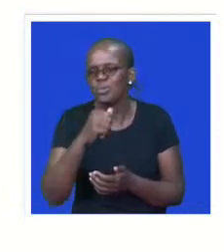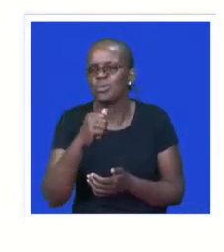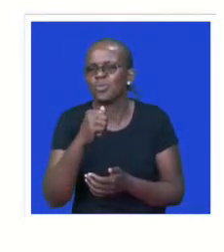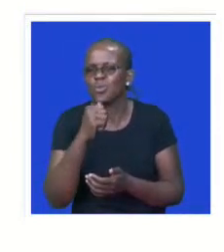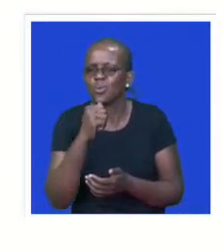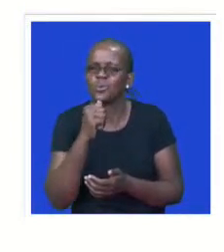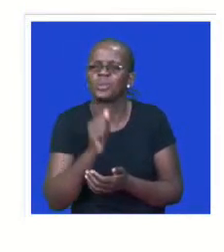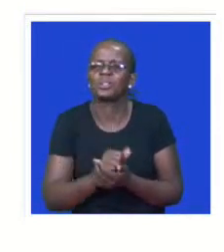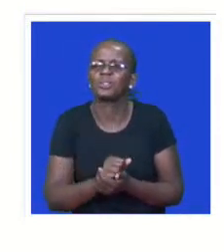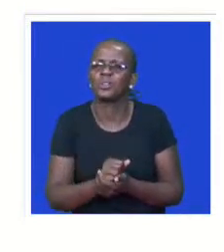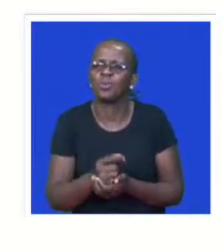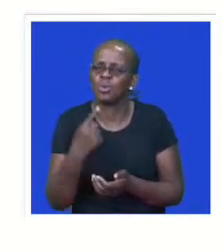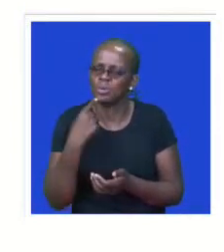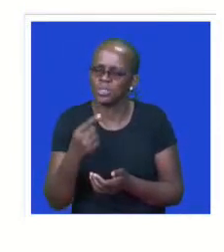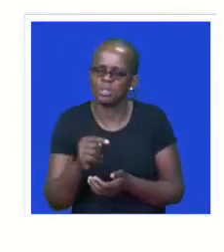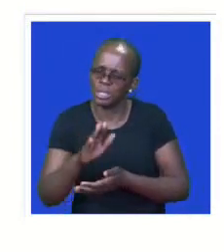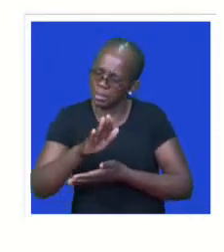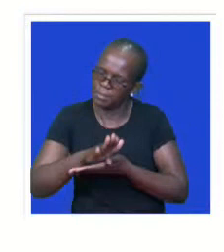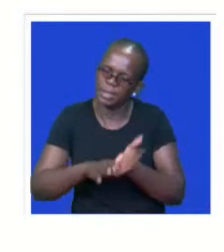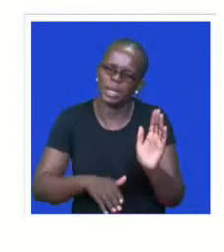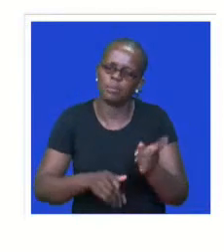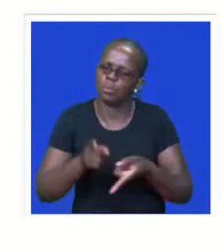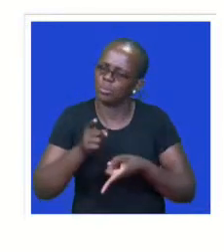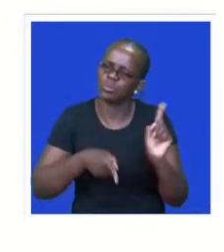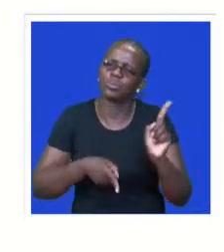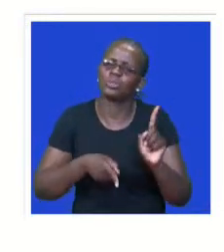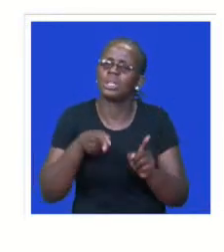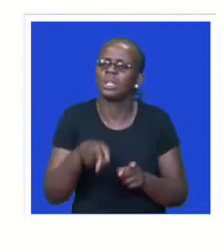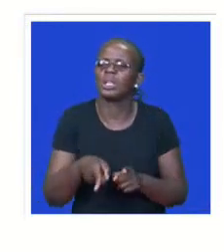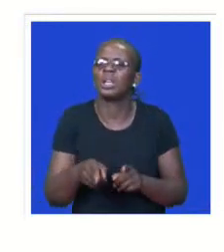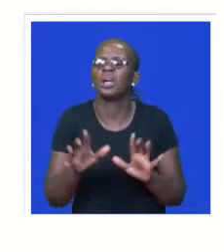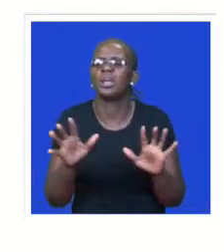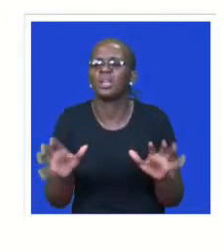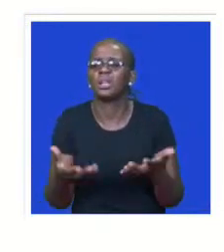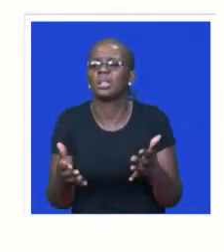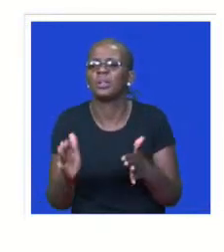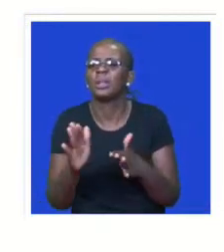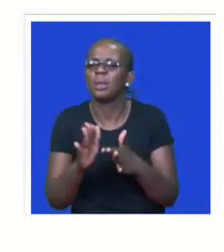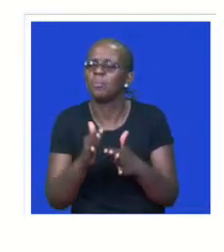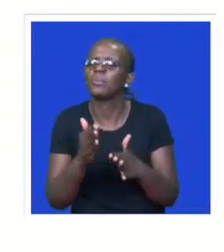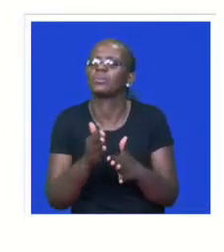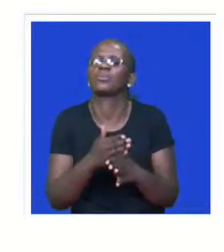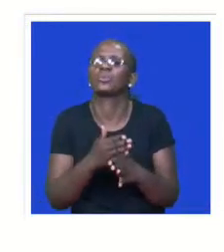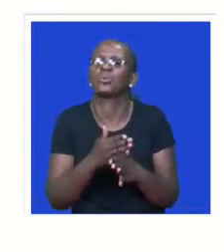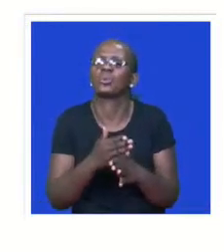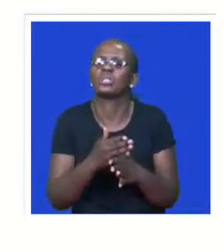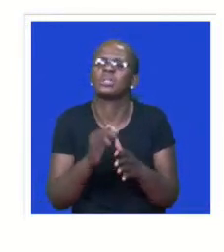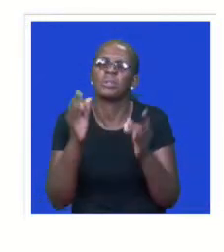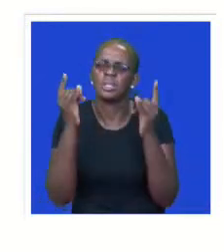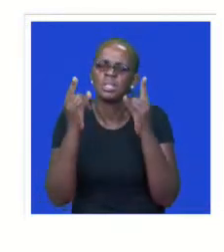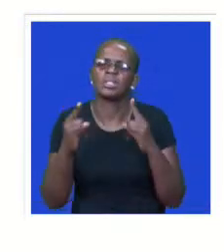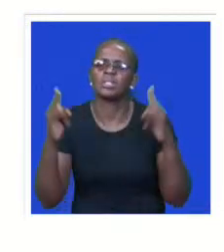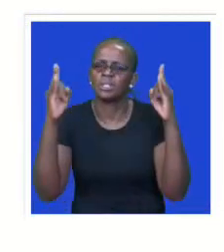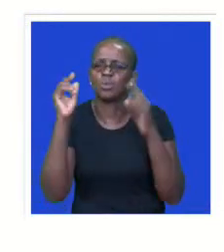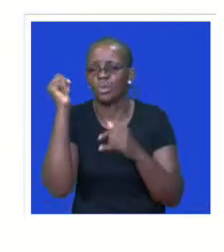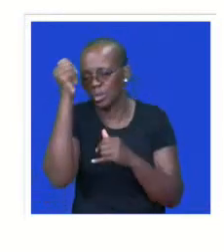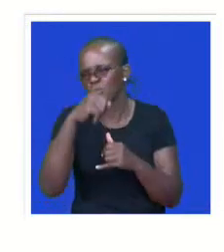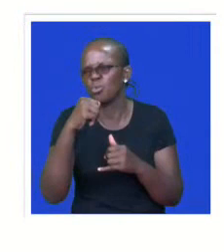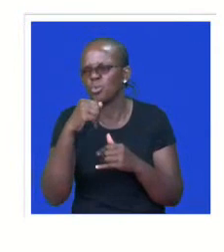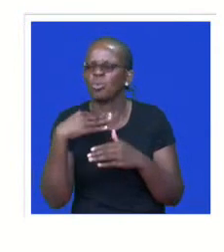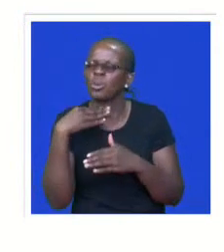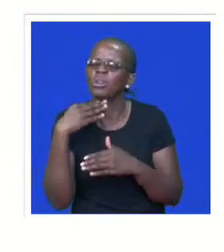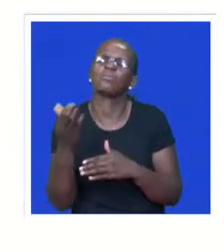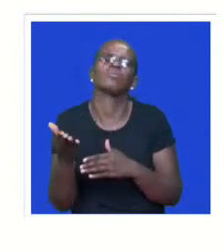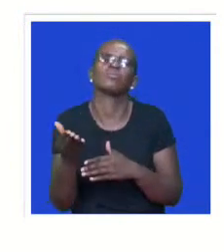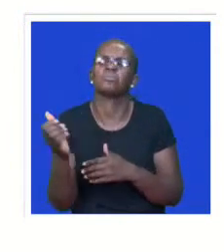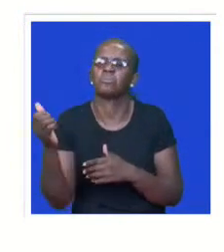but instead he banished them from the garden because he is a pure God who does not tolerate sinners, dear Lena. And also we